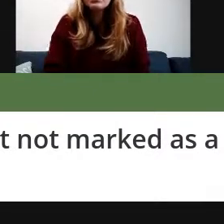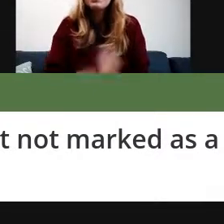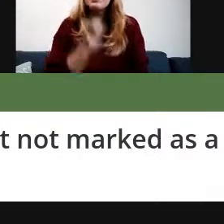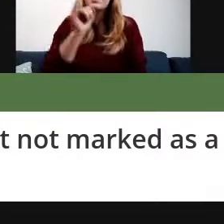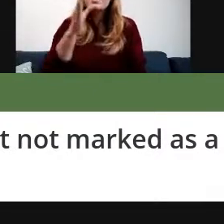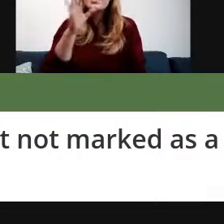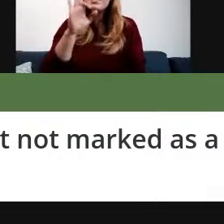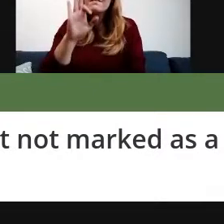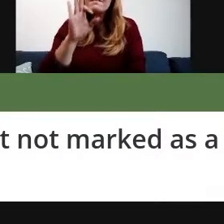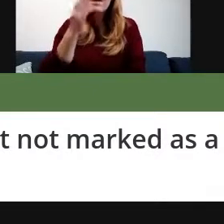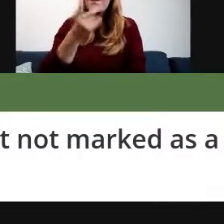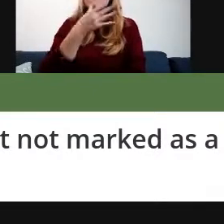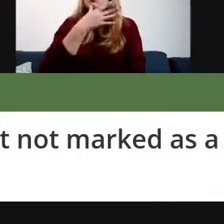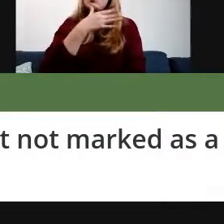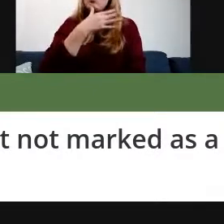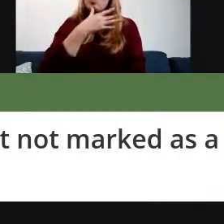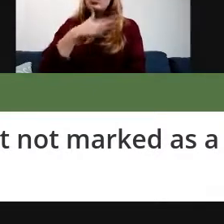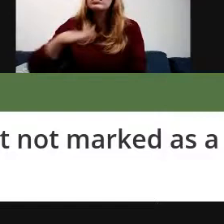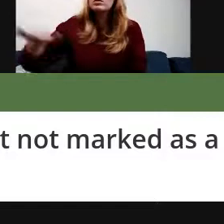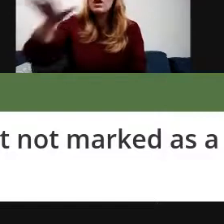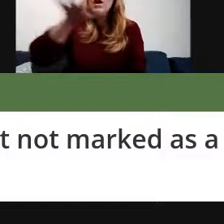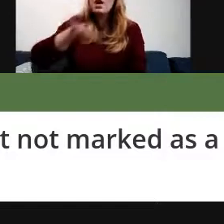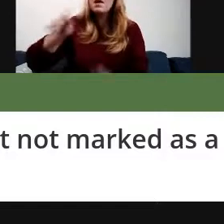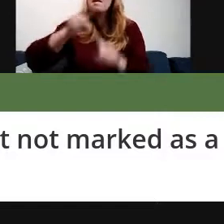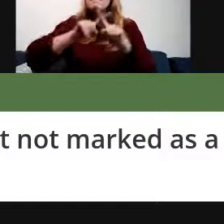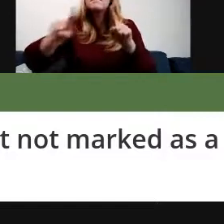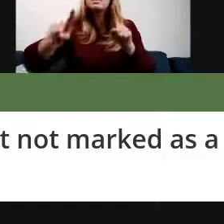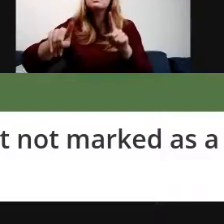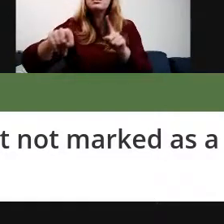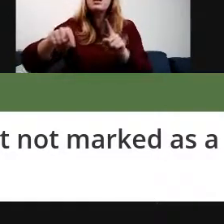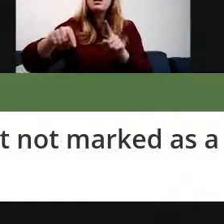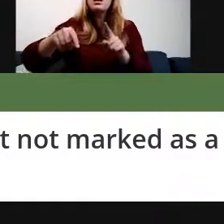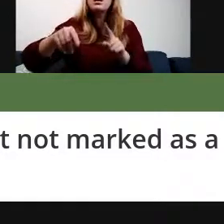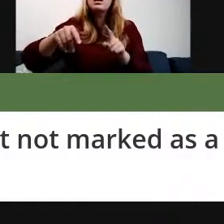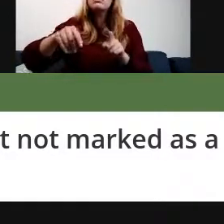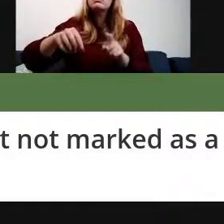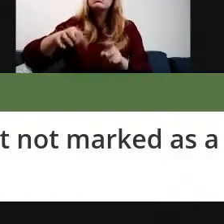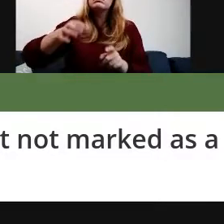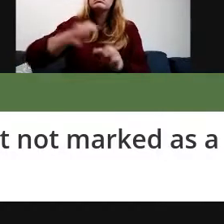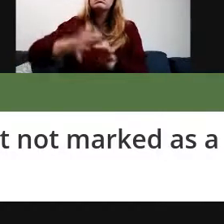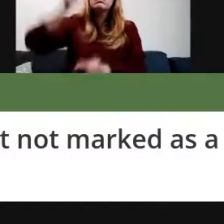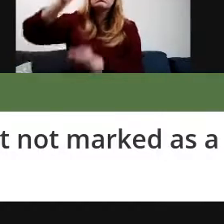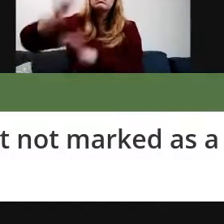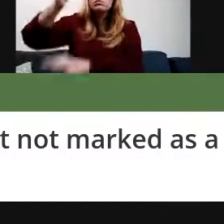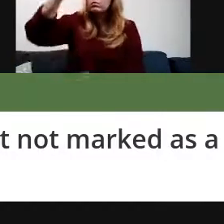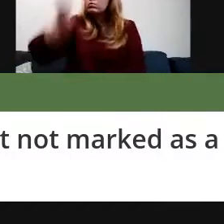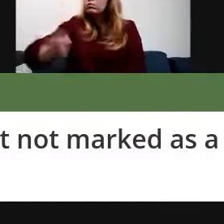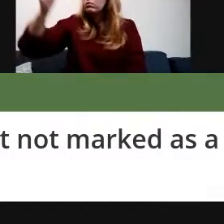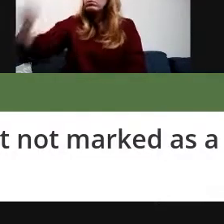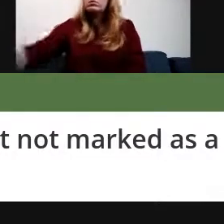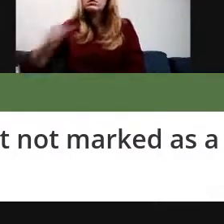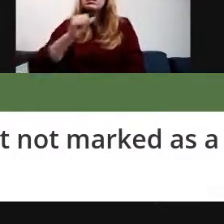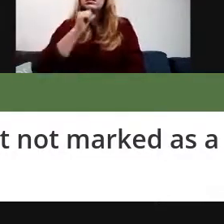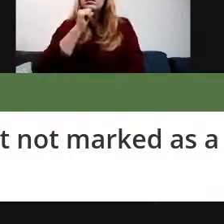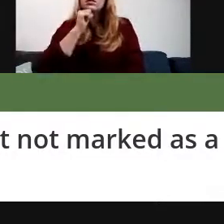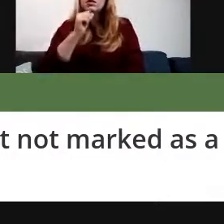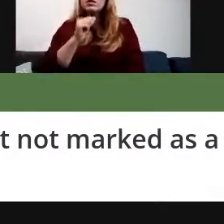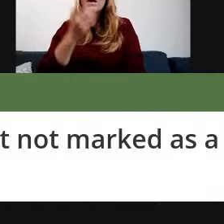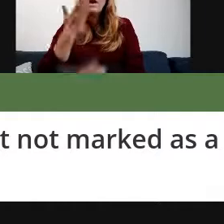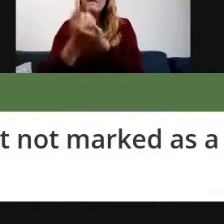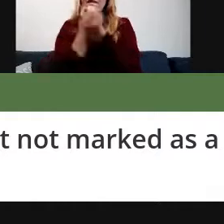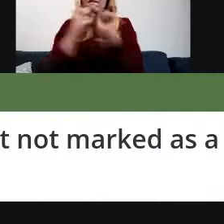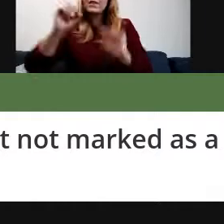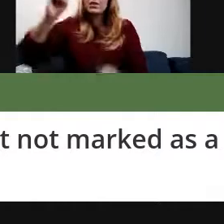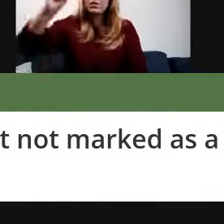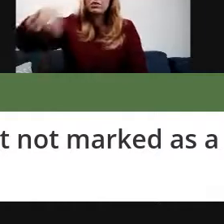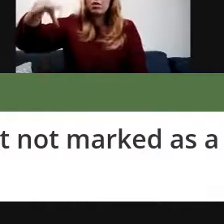course but not marked as a hazard, do players get a free drop? Okay, Keen, let me just rectify that for you. There's no hazards